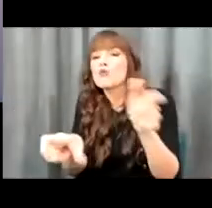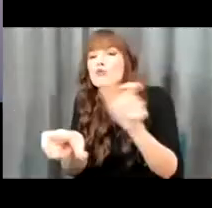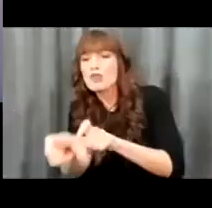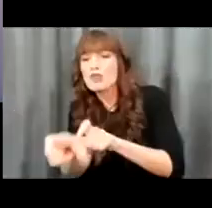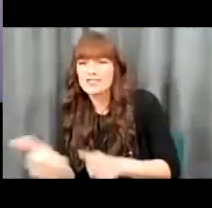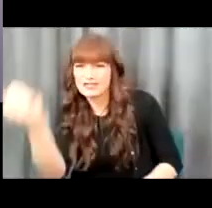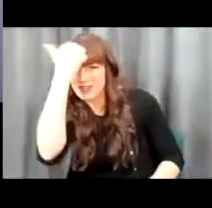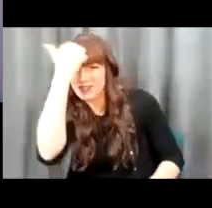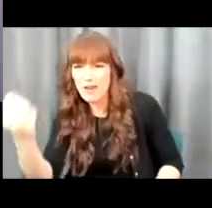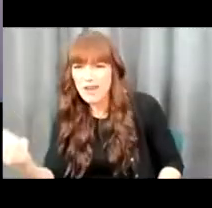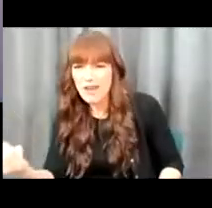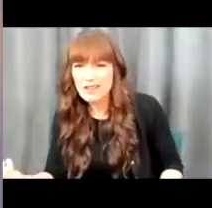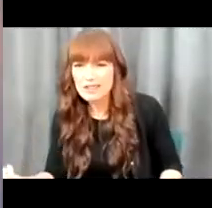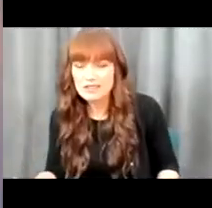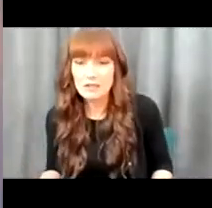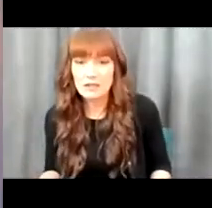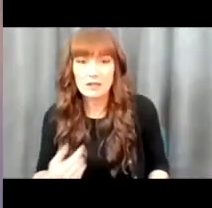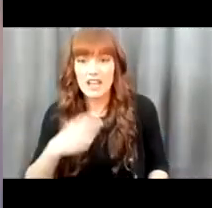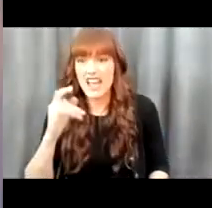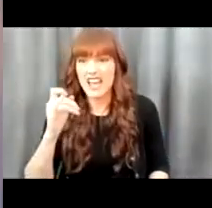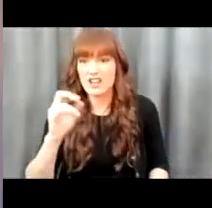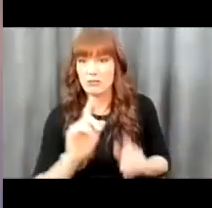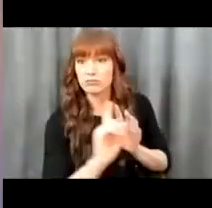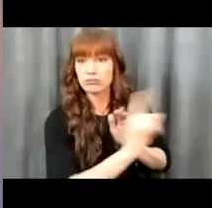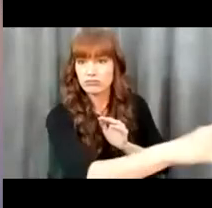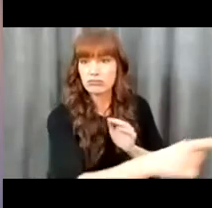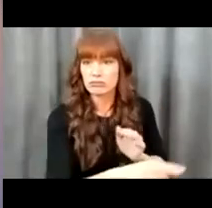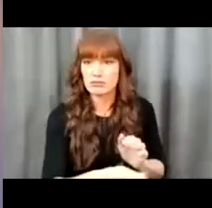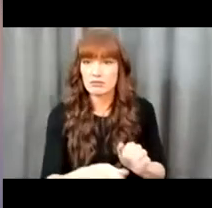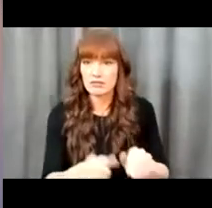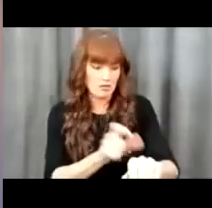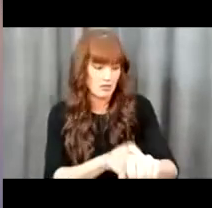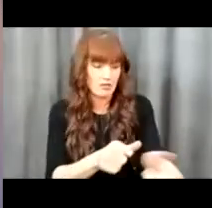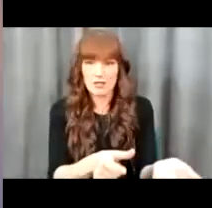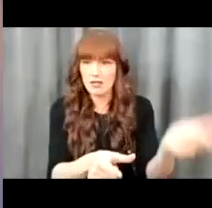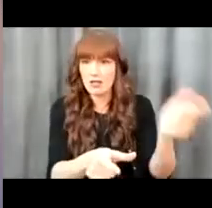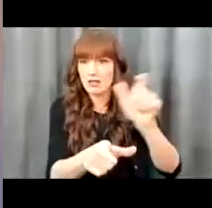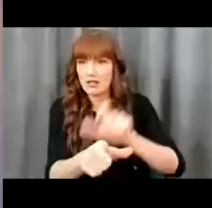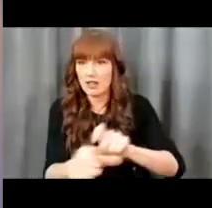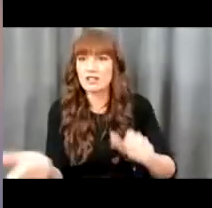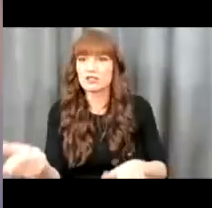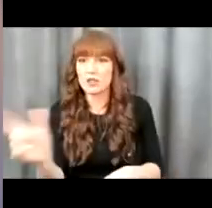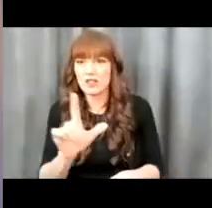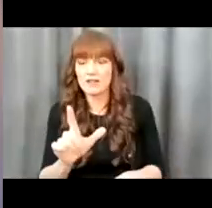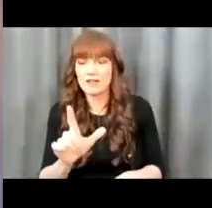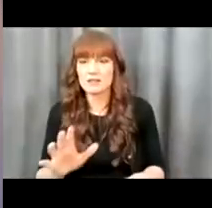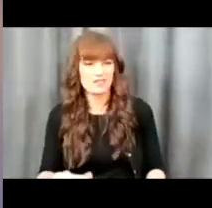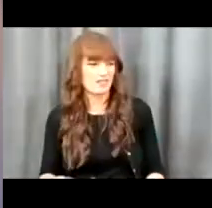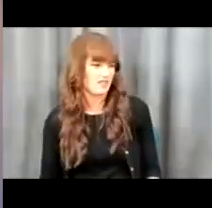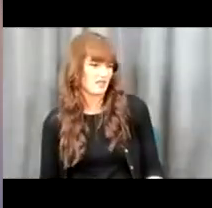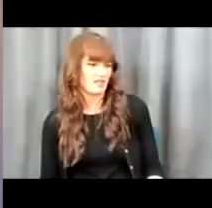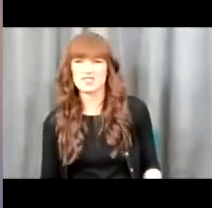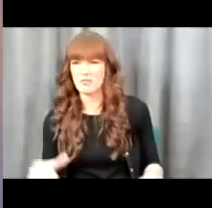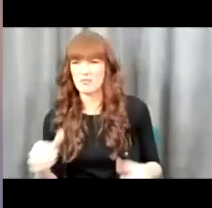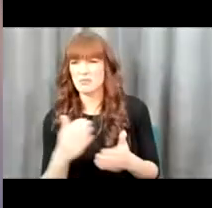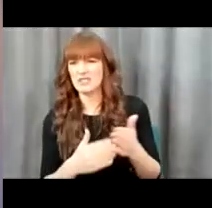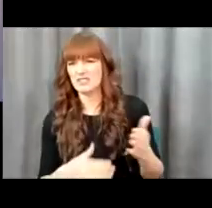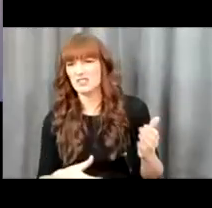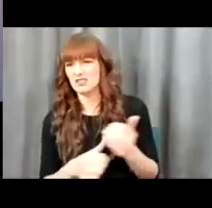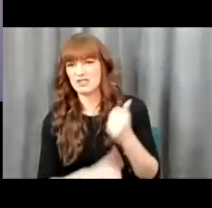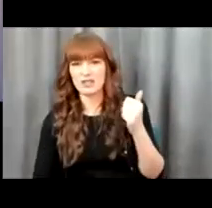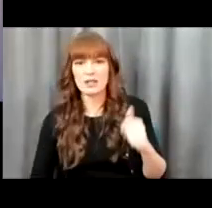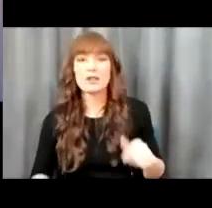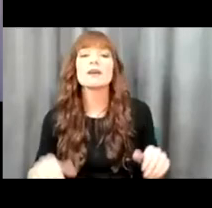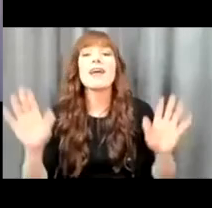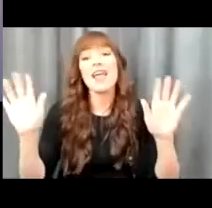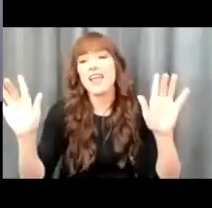dumbass. Edgar scurries off as Clinton switches his watch to his left wrist. Piece of shit.